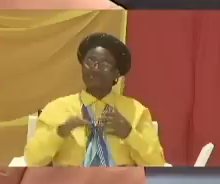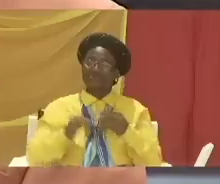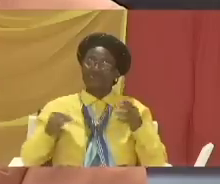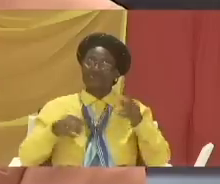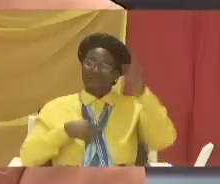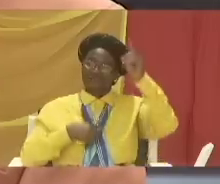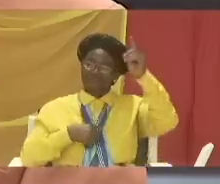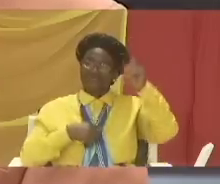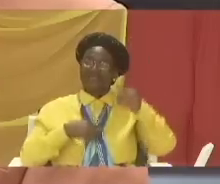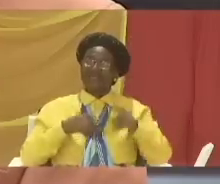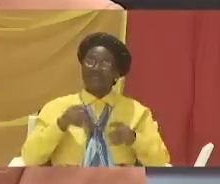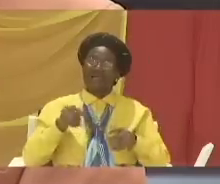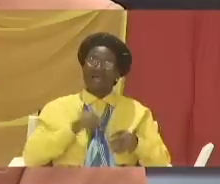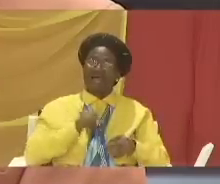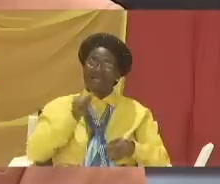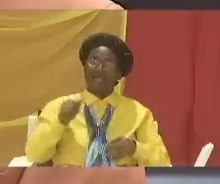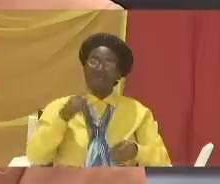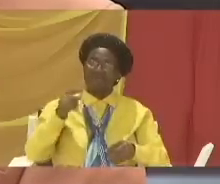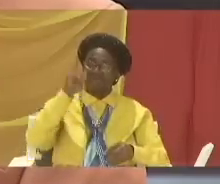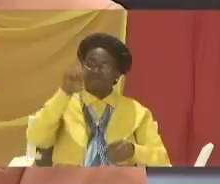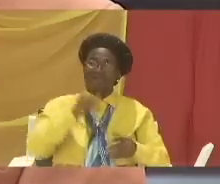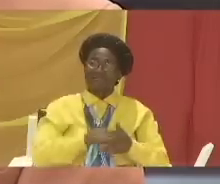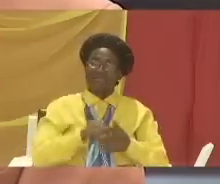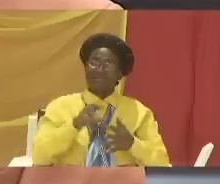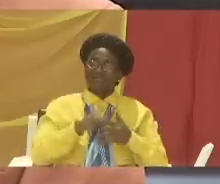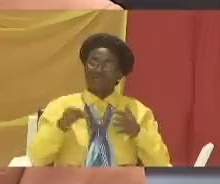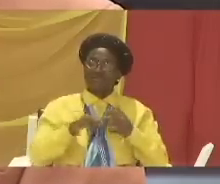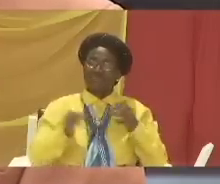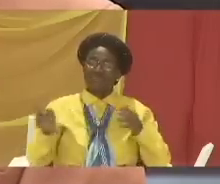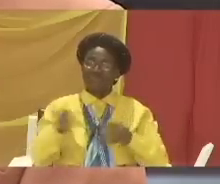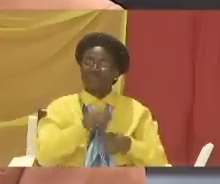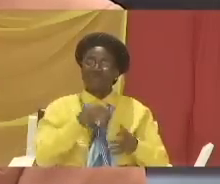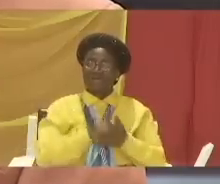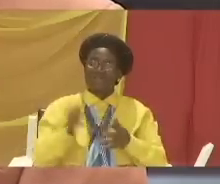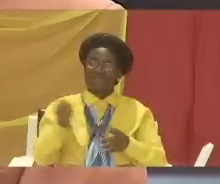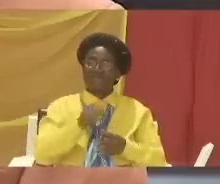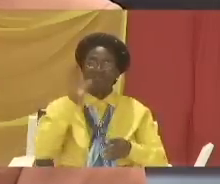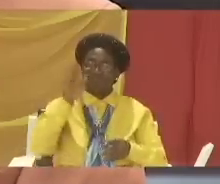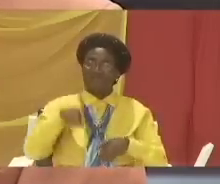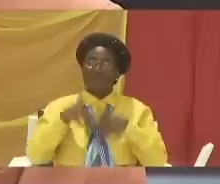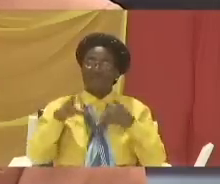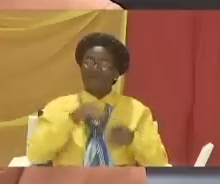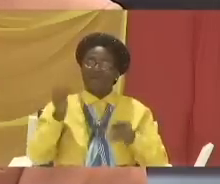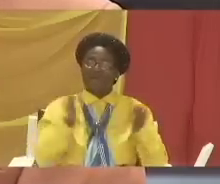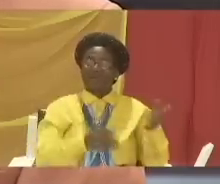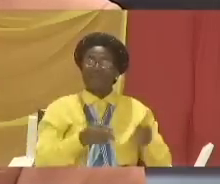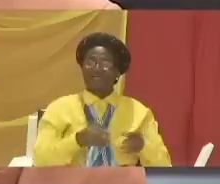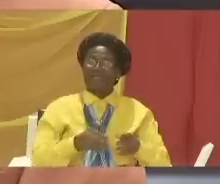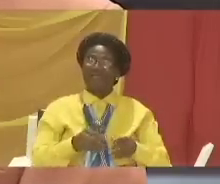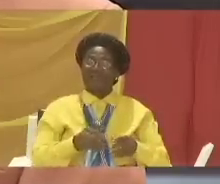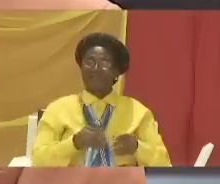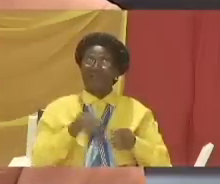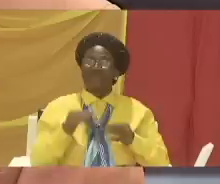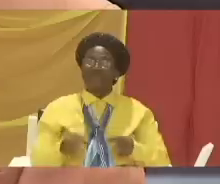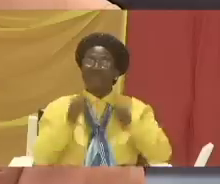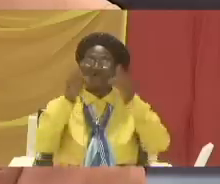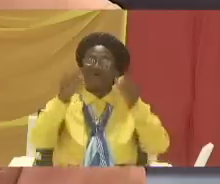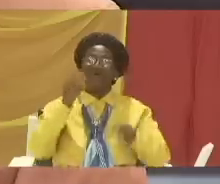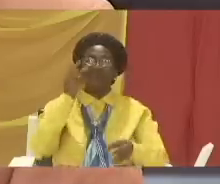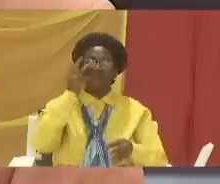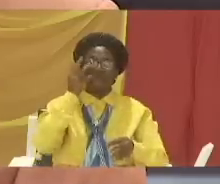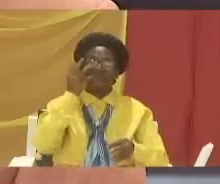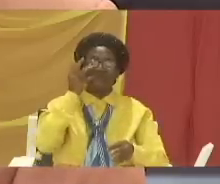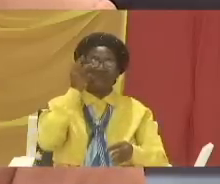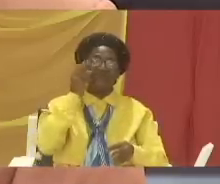who chose you, that you will go and bring forth fruit and see to it that your fruit will